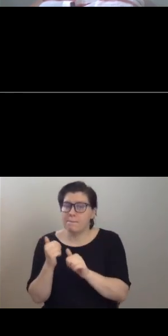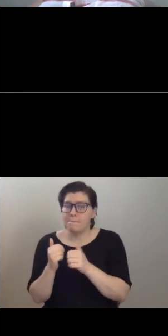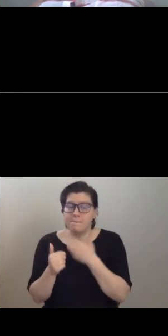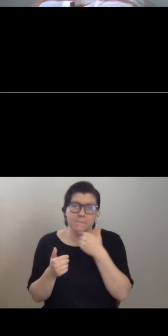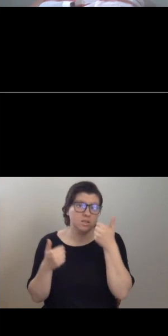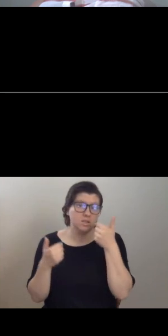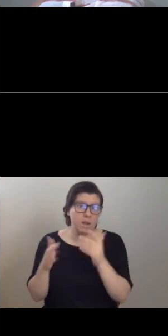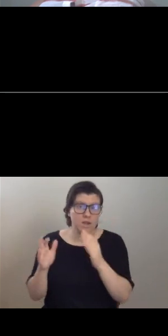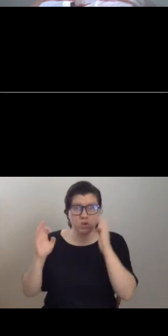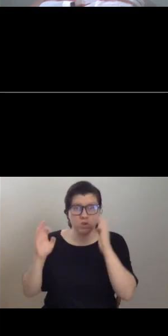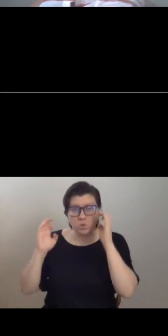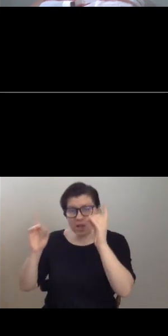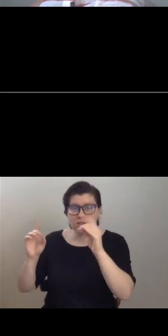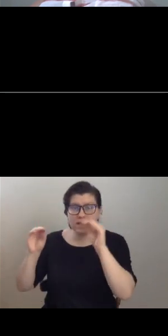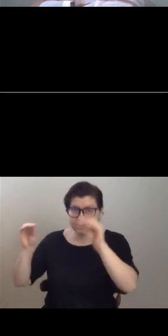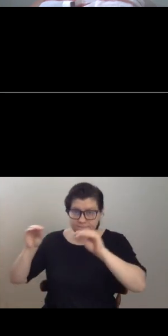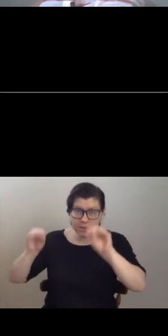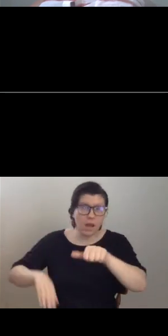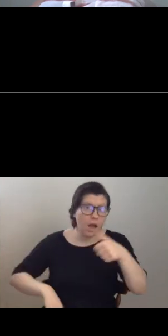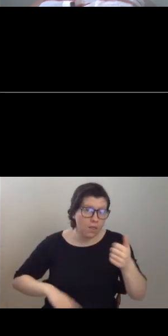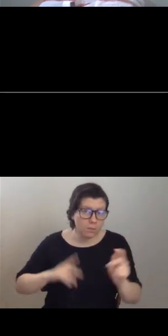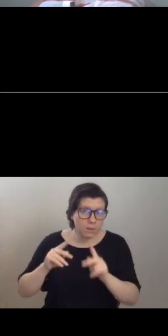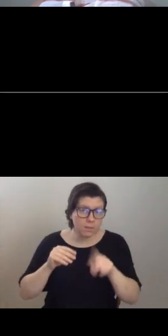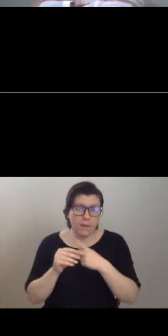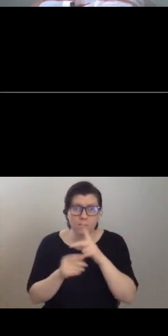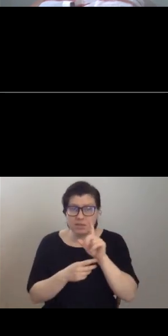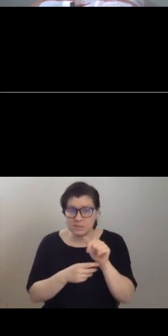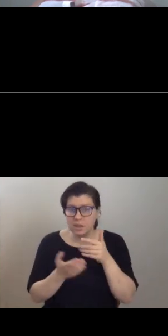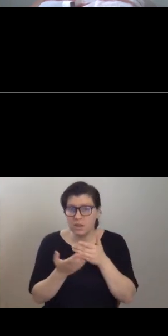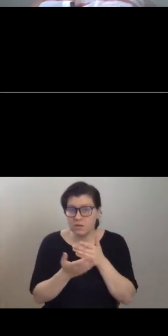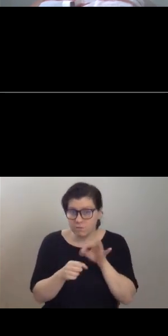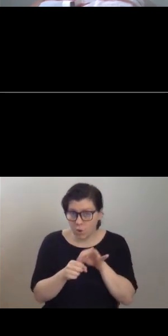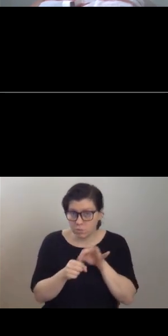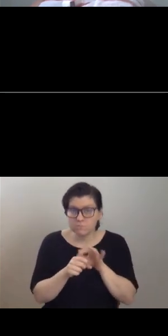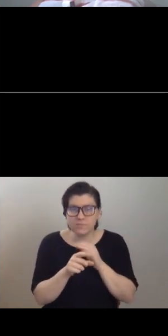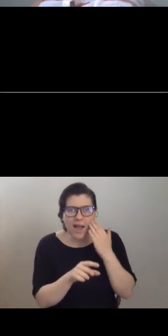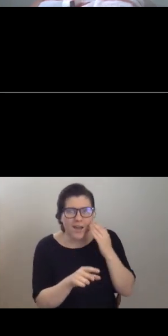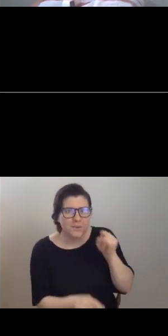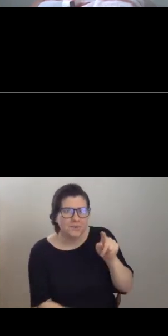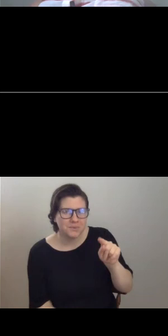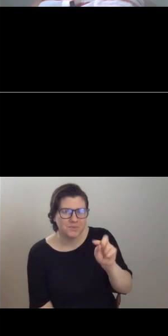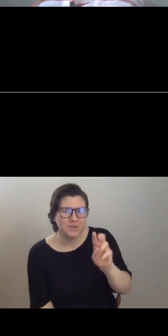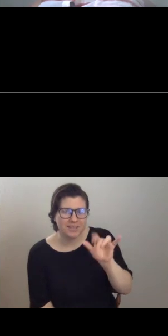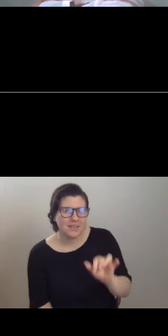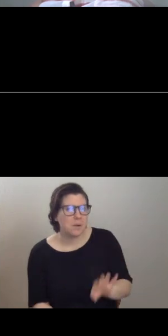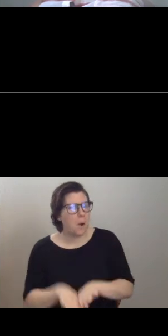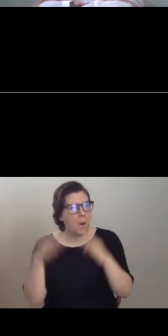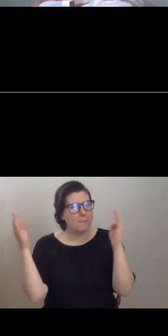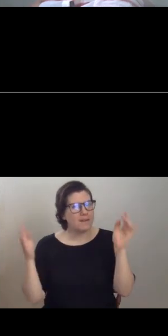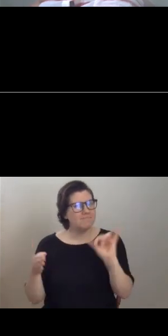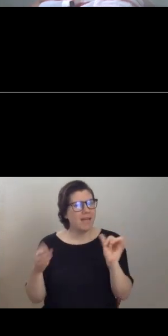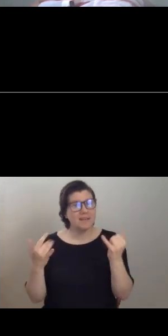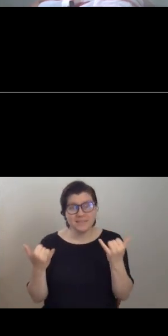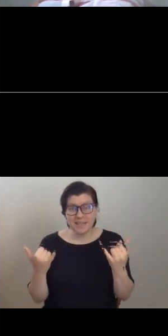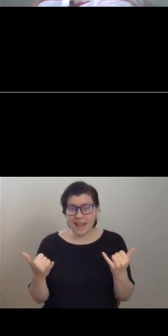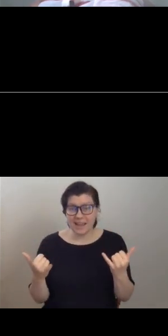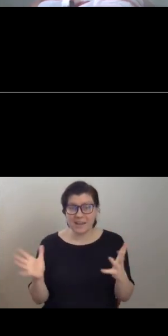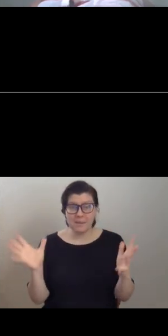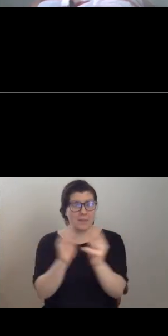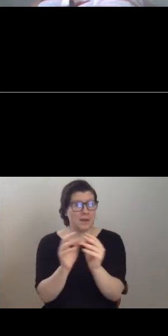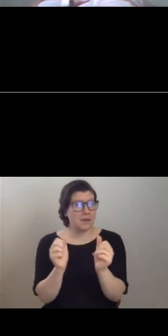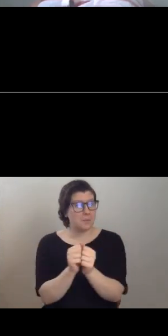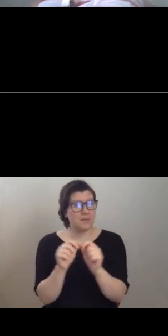the importance of the disability vote? And I know you are very open to, just like today, meeting with groups of